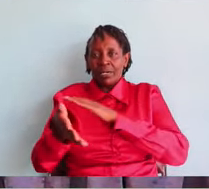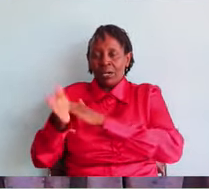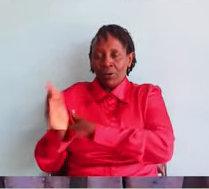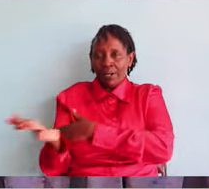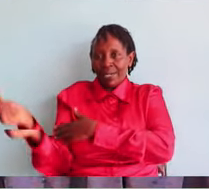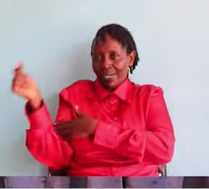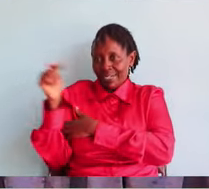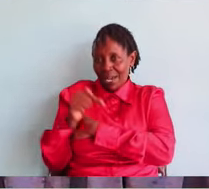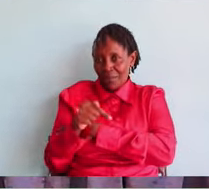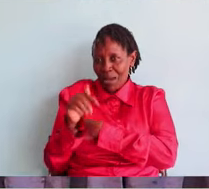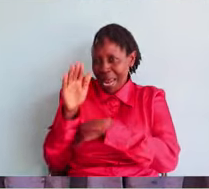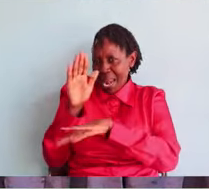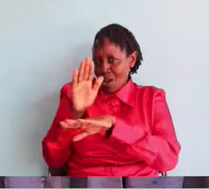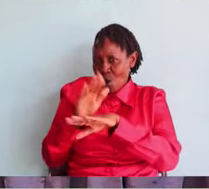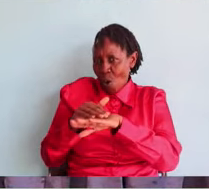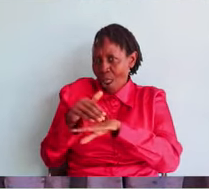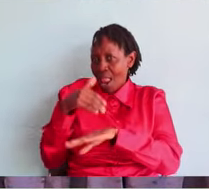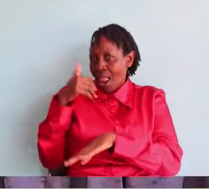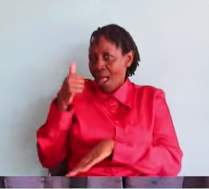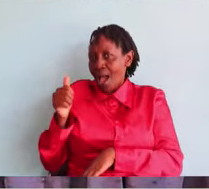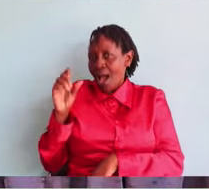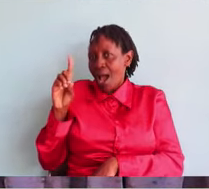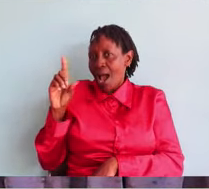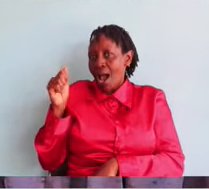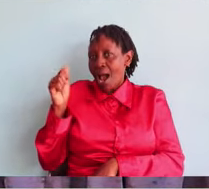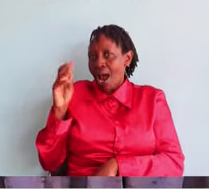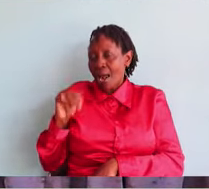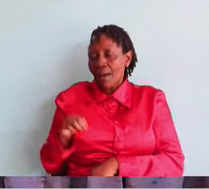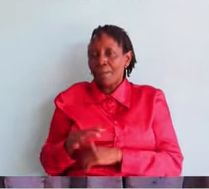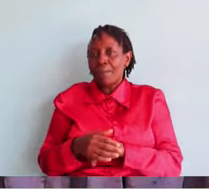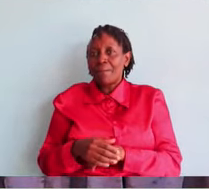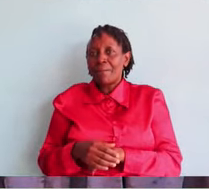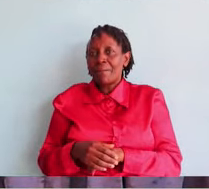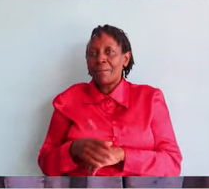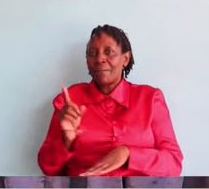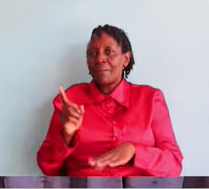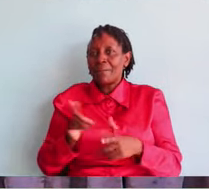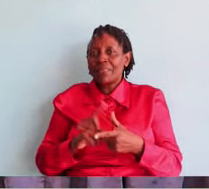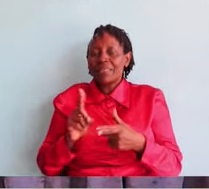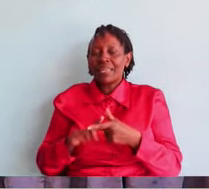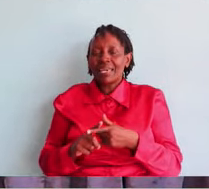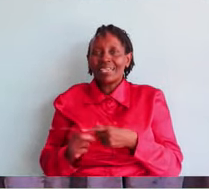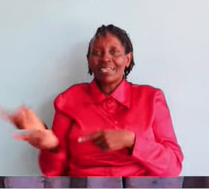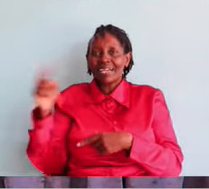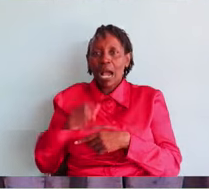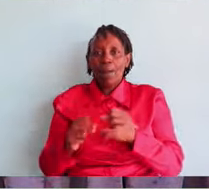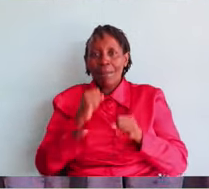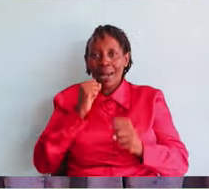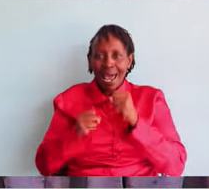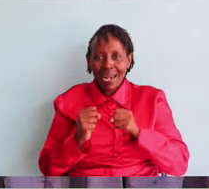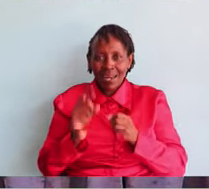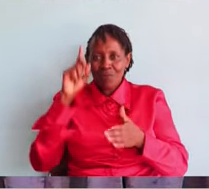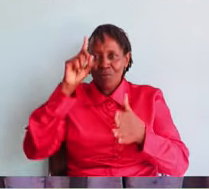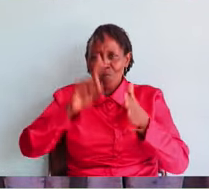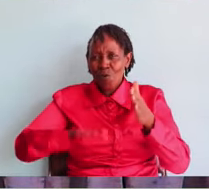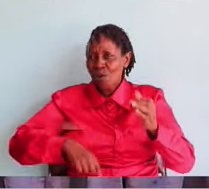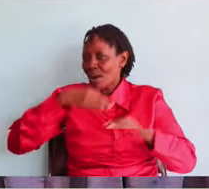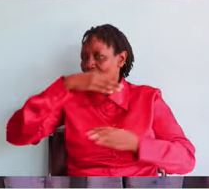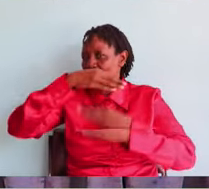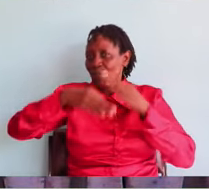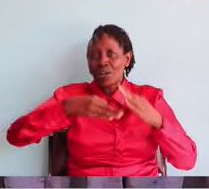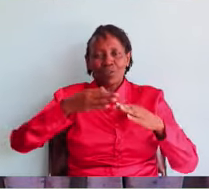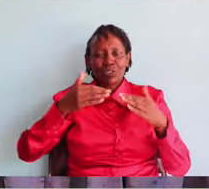say, "Adam," you know, and they would come running so that they could talk to God. And what a fellowship they would have.